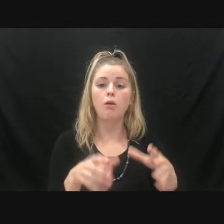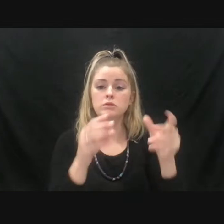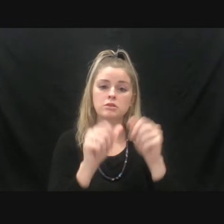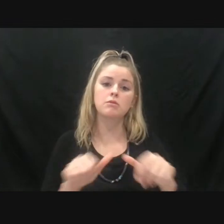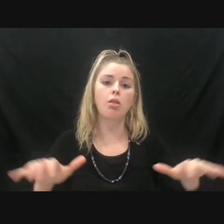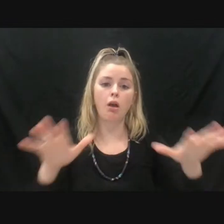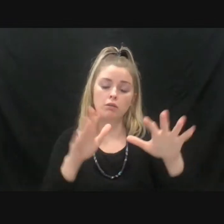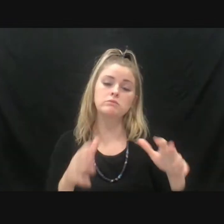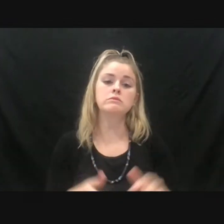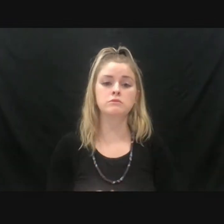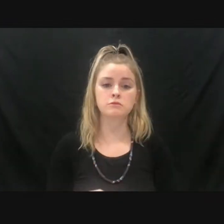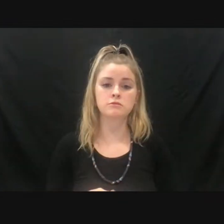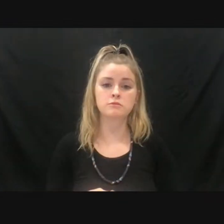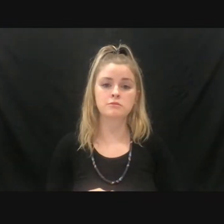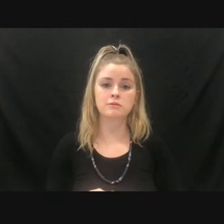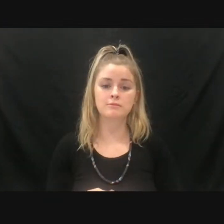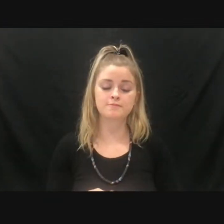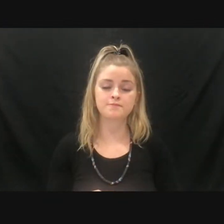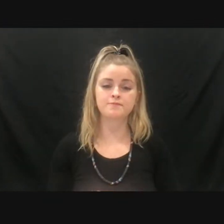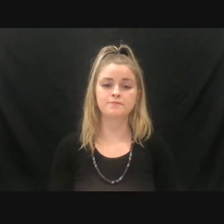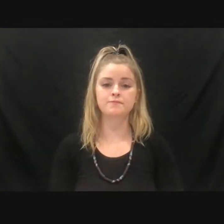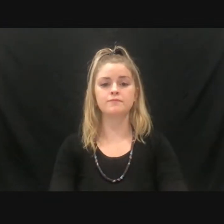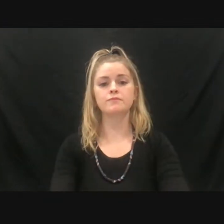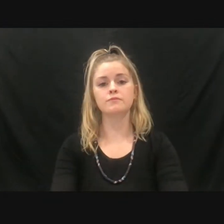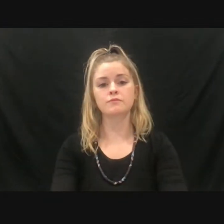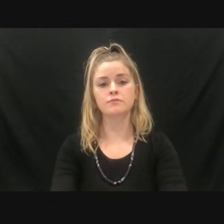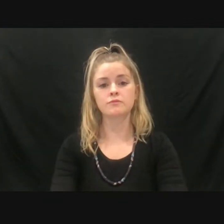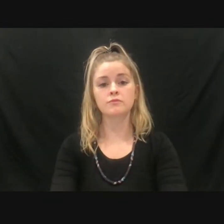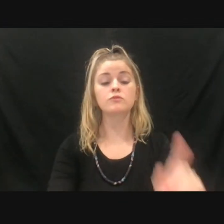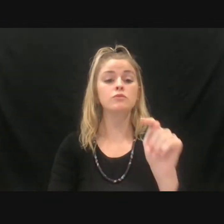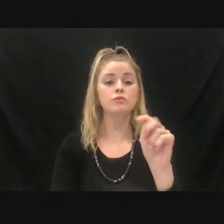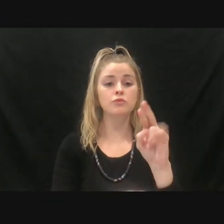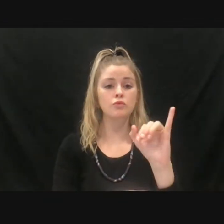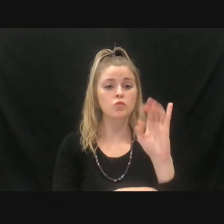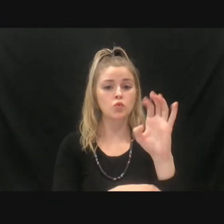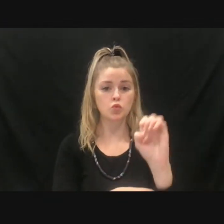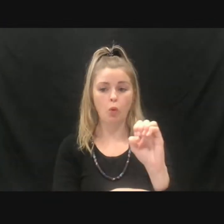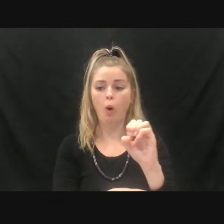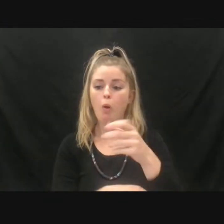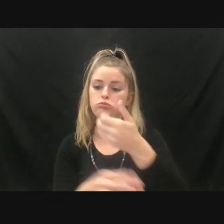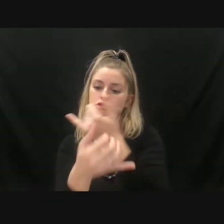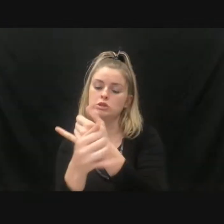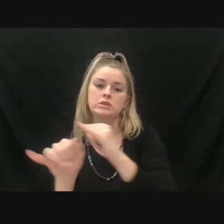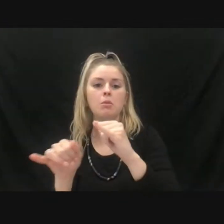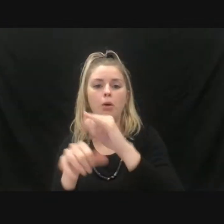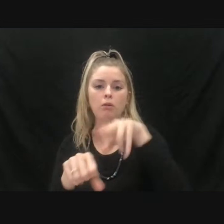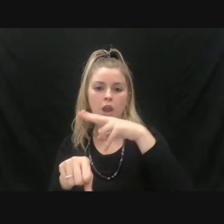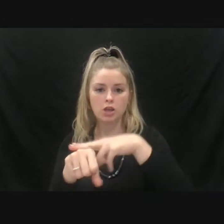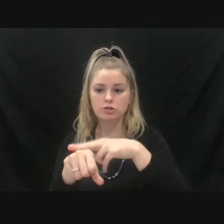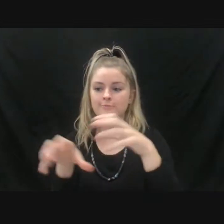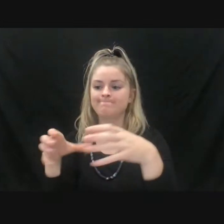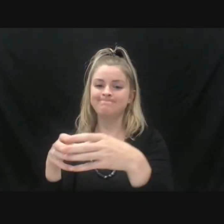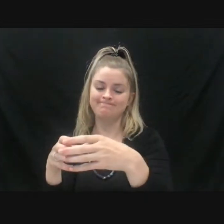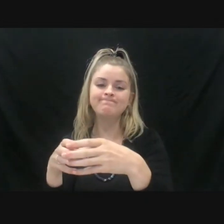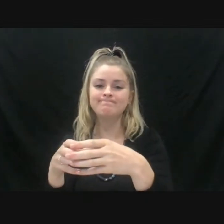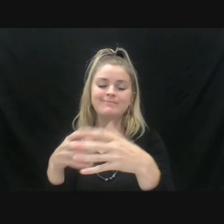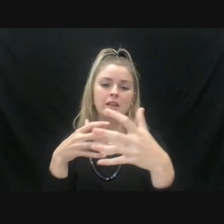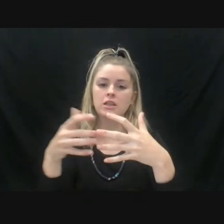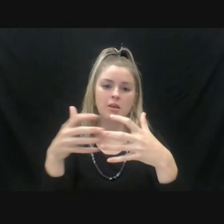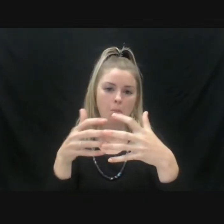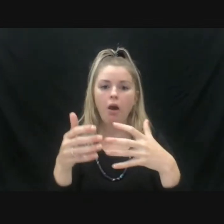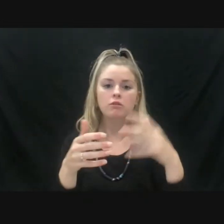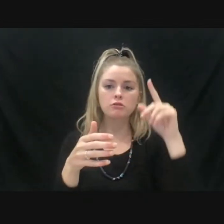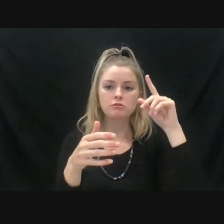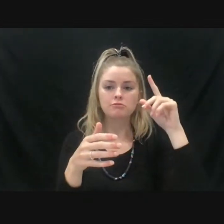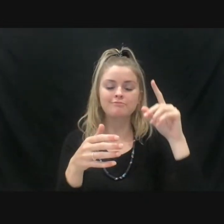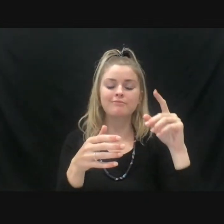are in a diaspora. The tribes remain sovereign nations in spite of official attempts to erase their